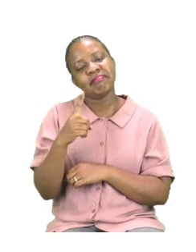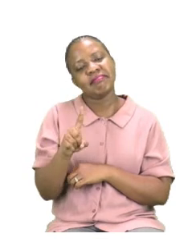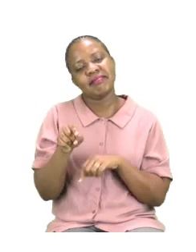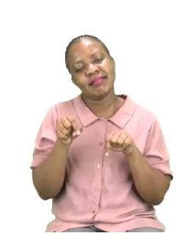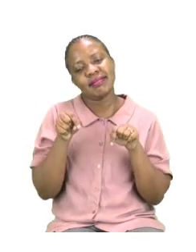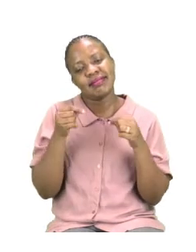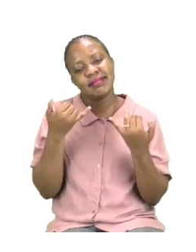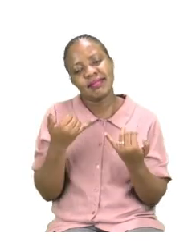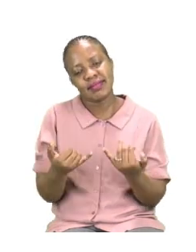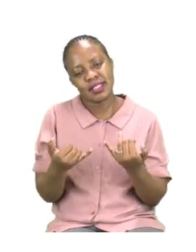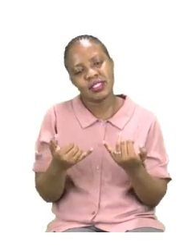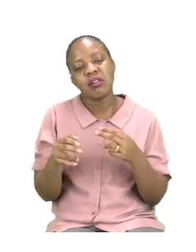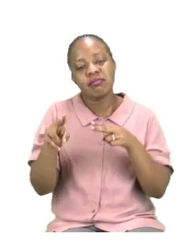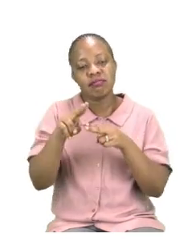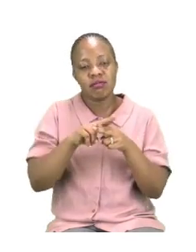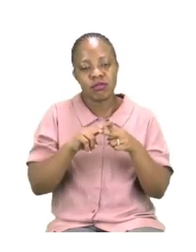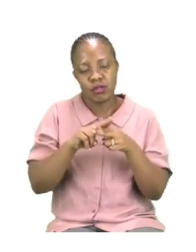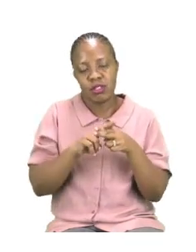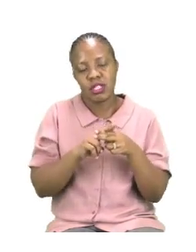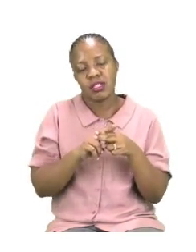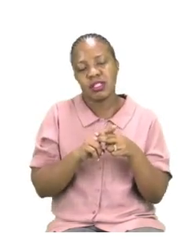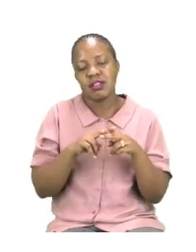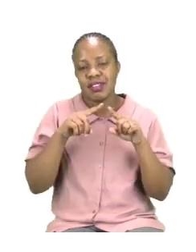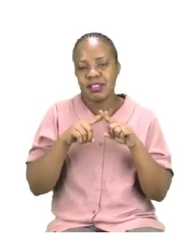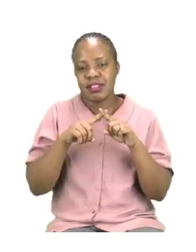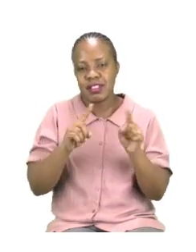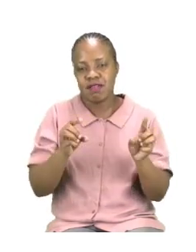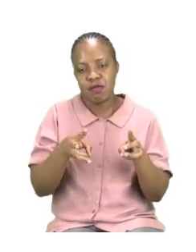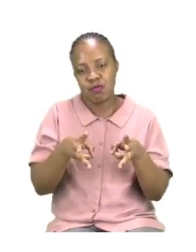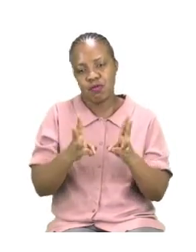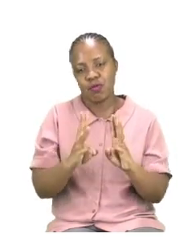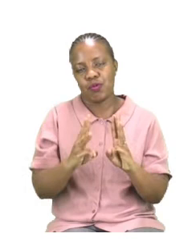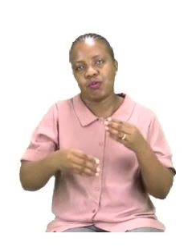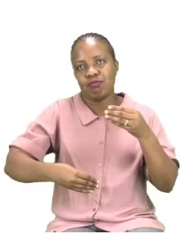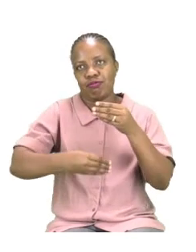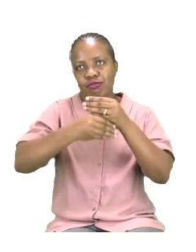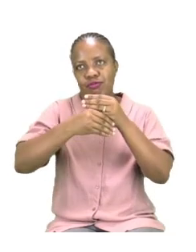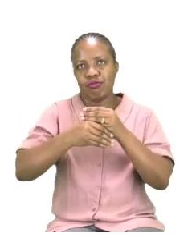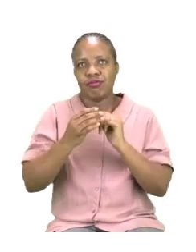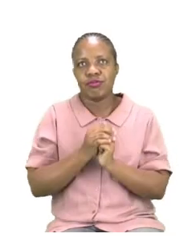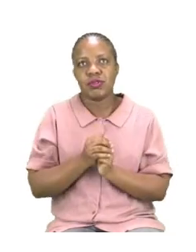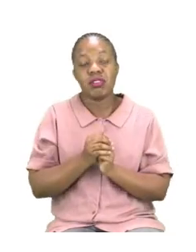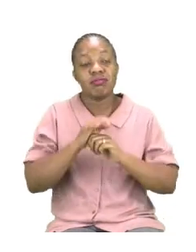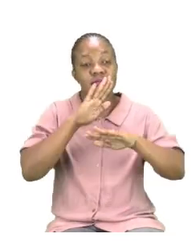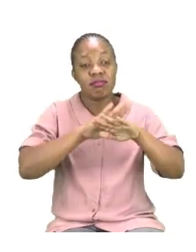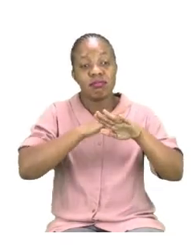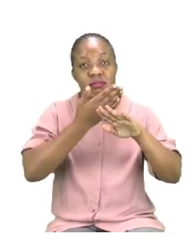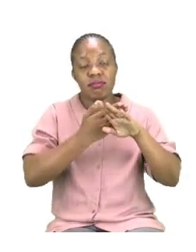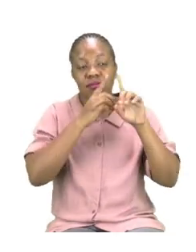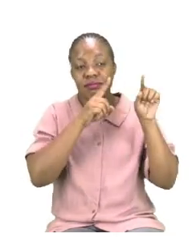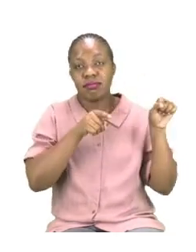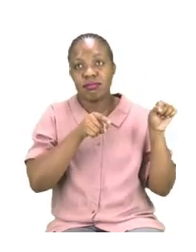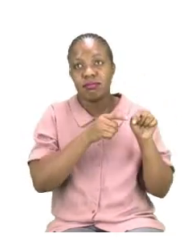different way of adding. I'd like you to take a look at our example. This